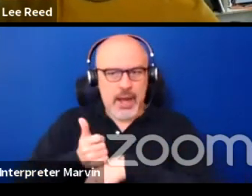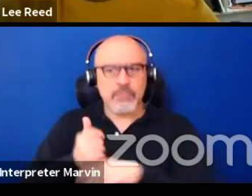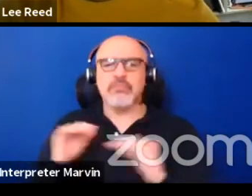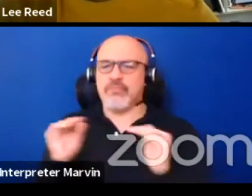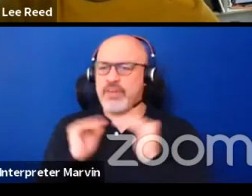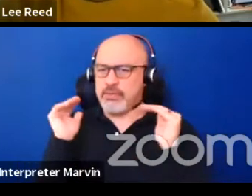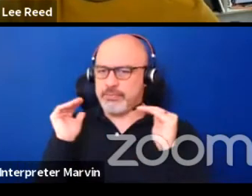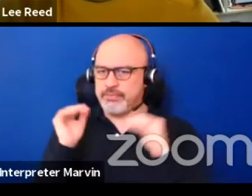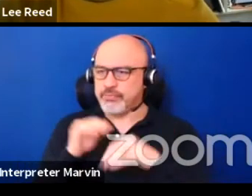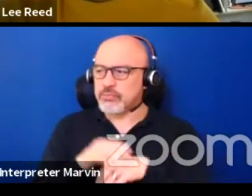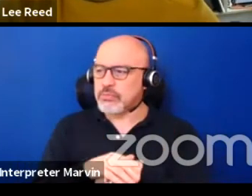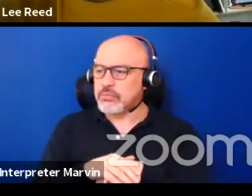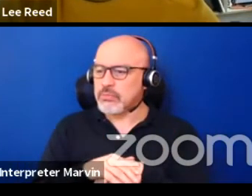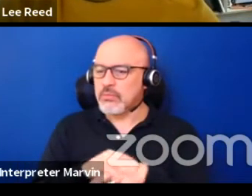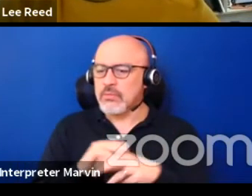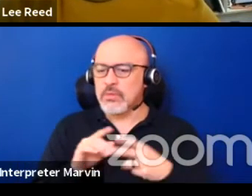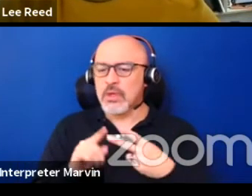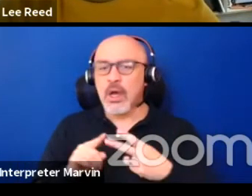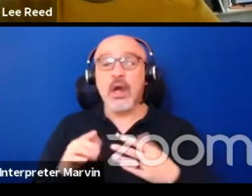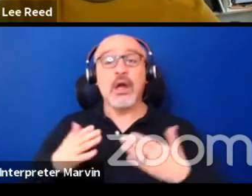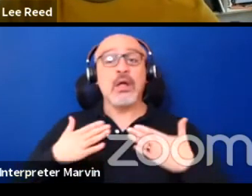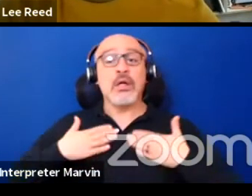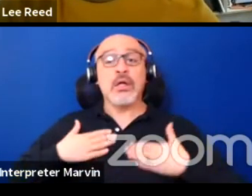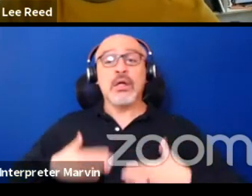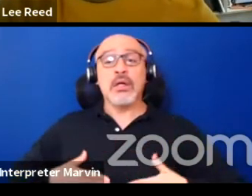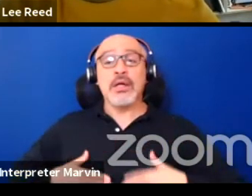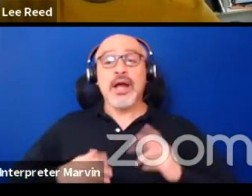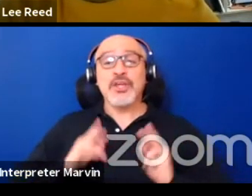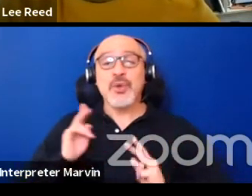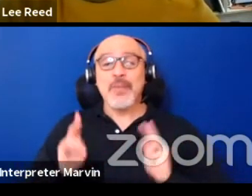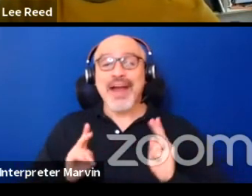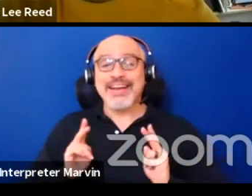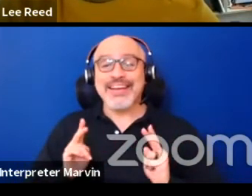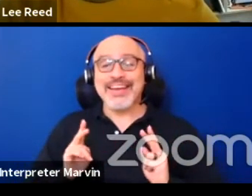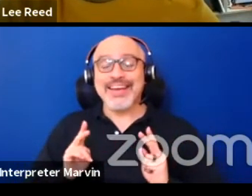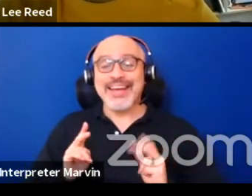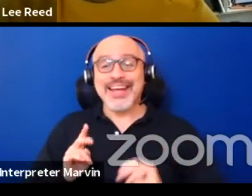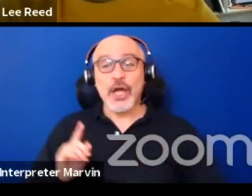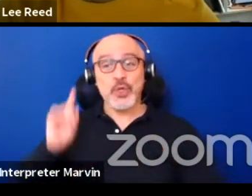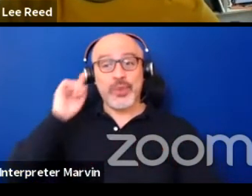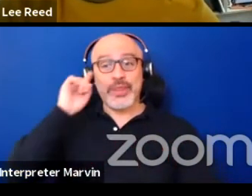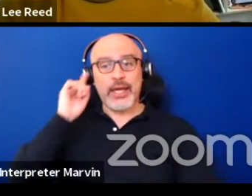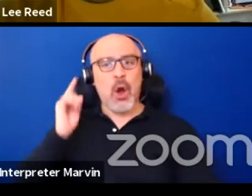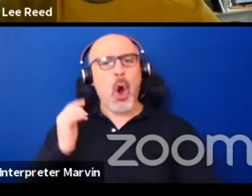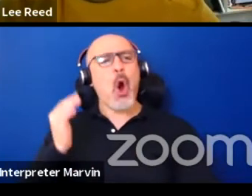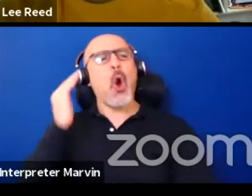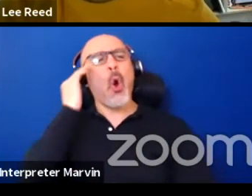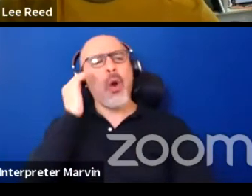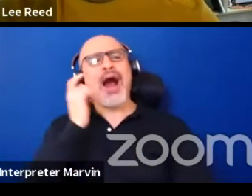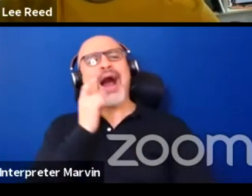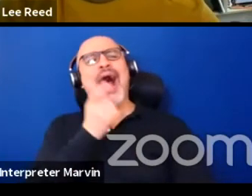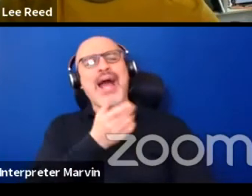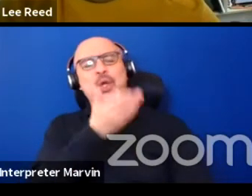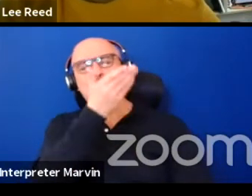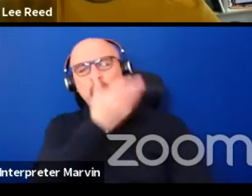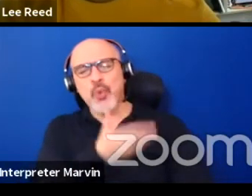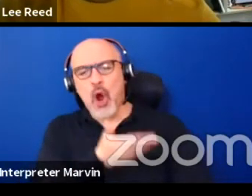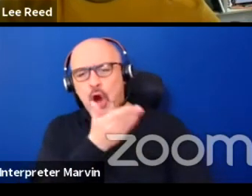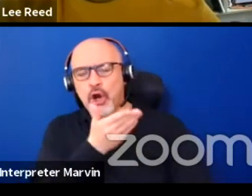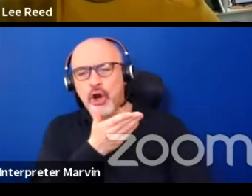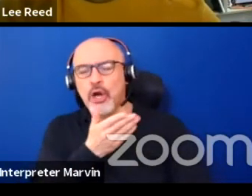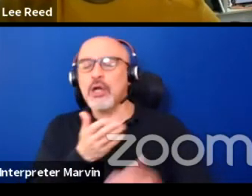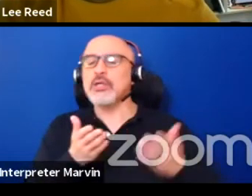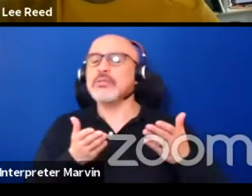think humanity of not thinking that you know who we are, and allowing us to say who we